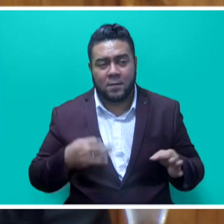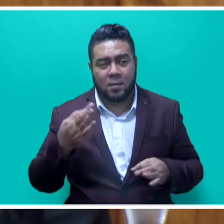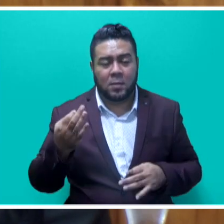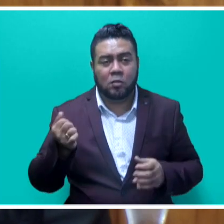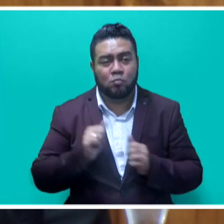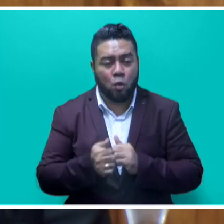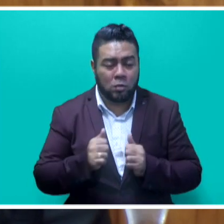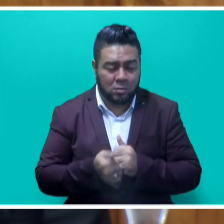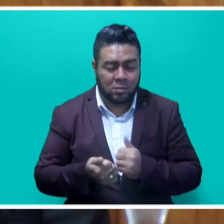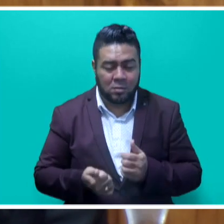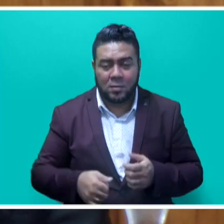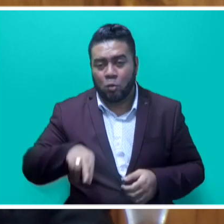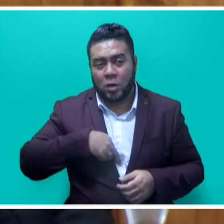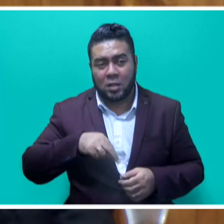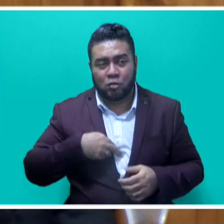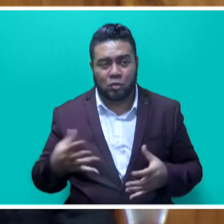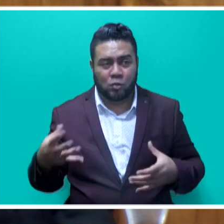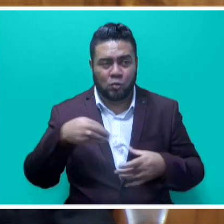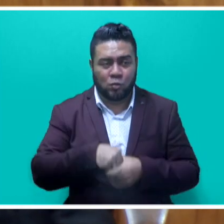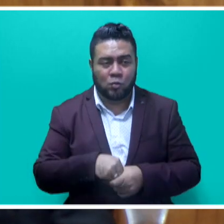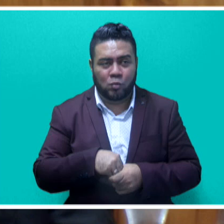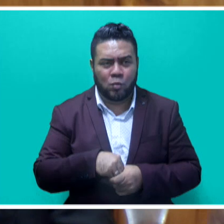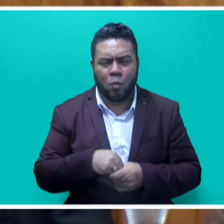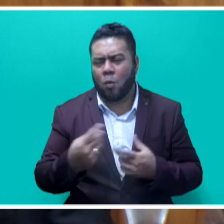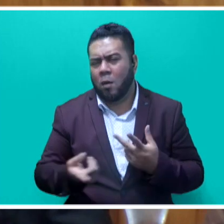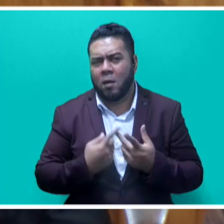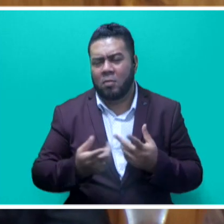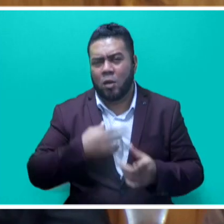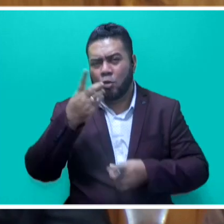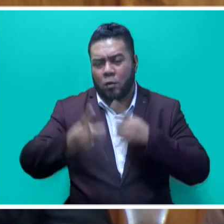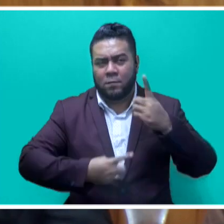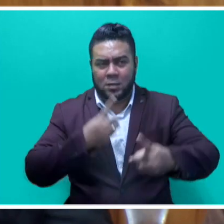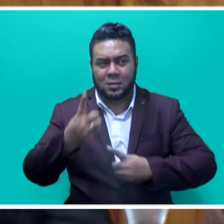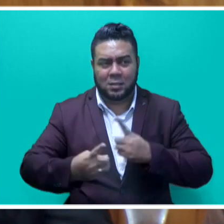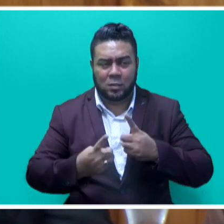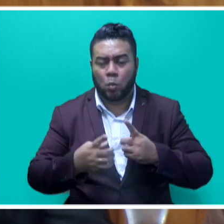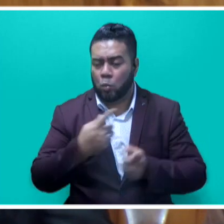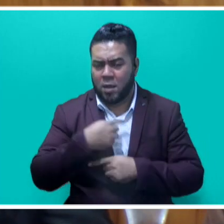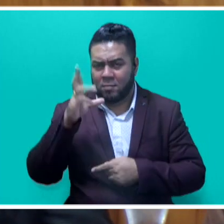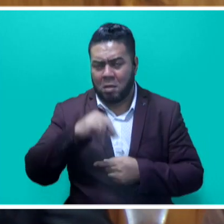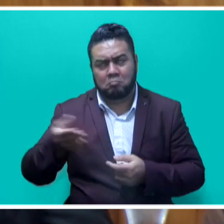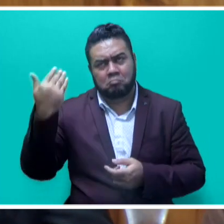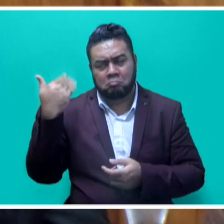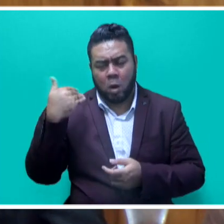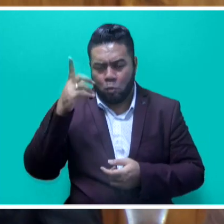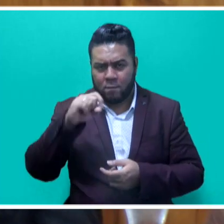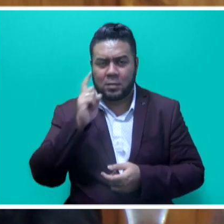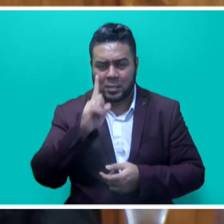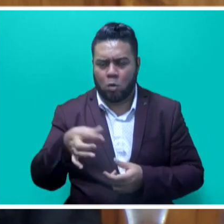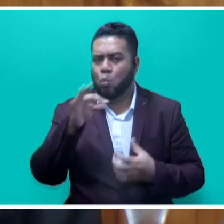sporting, religious gathering, cultural events, or major conferences. We have done it in the past, and we have seen